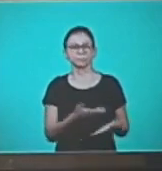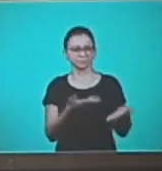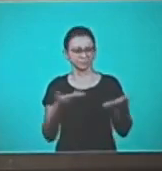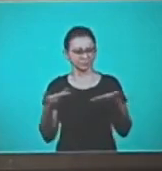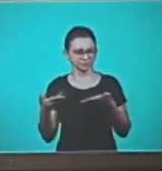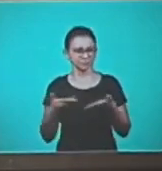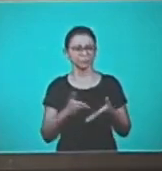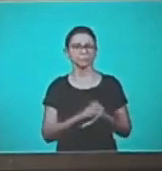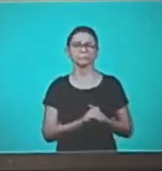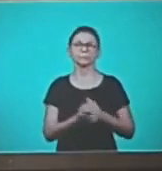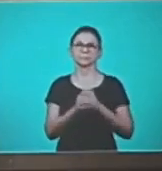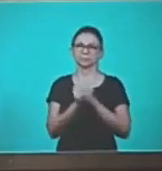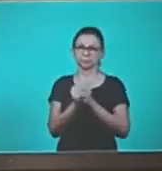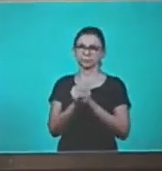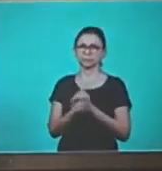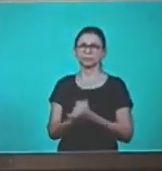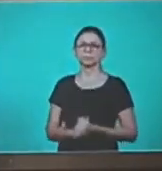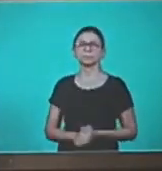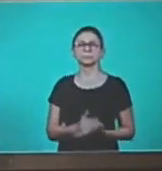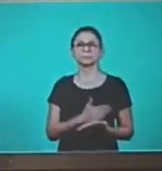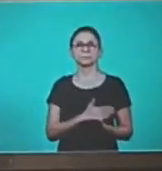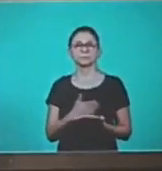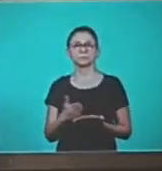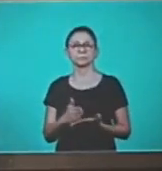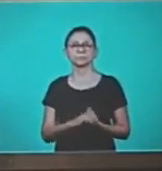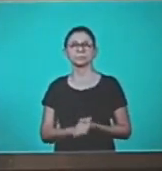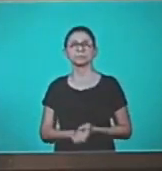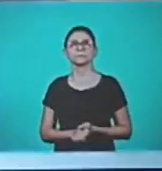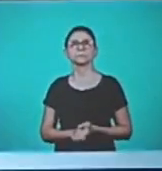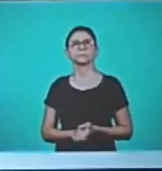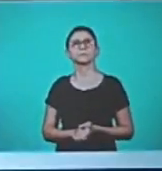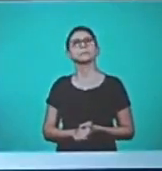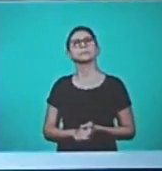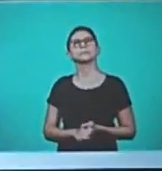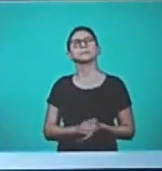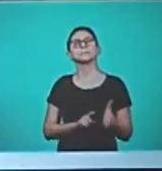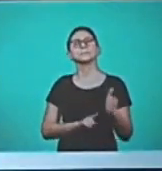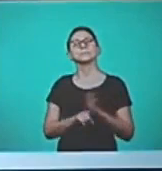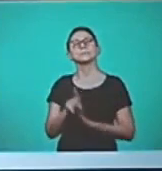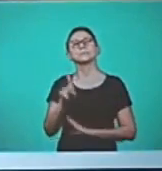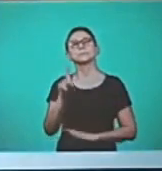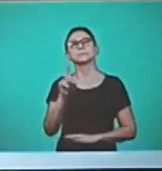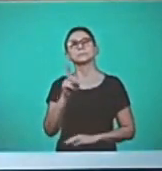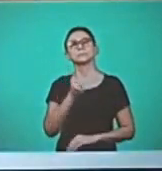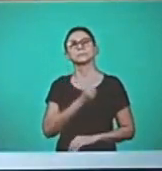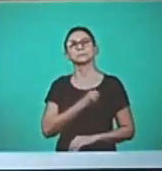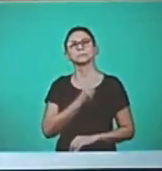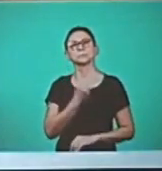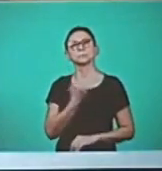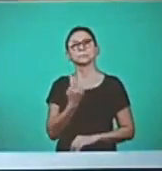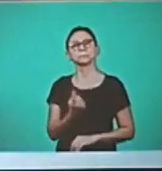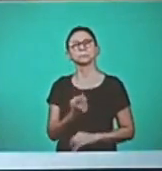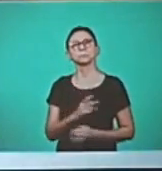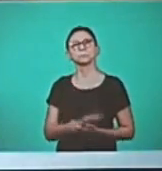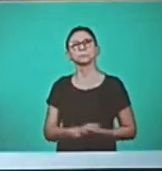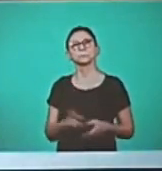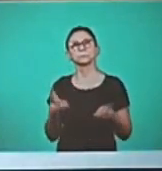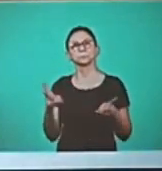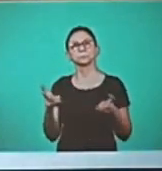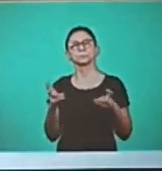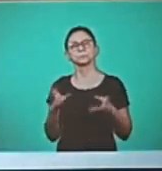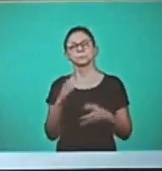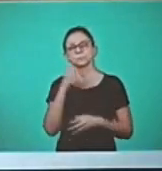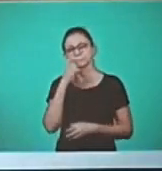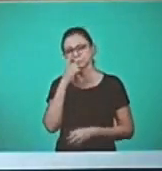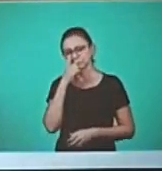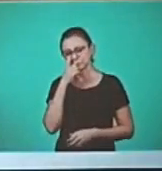Now we have the word. Amen, my brethren. So let us go to the first question. The brethren need to observe here, and we need to see here,